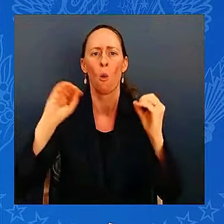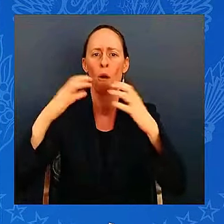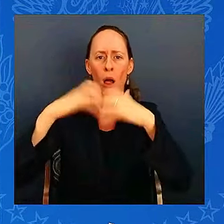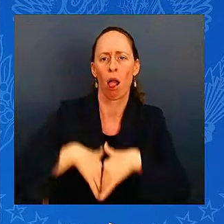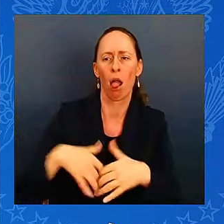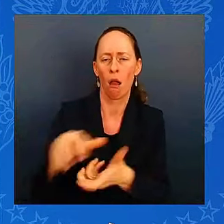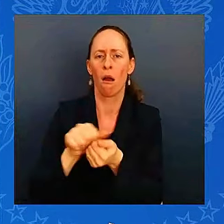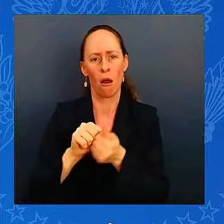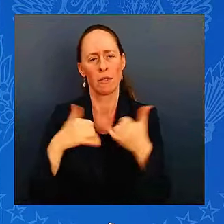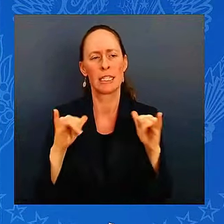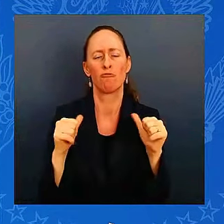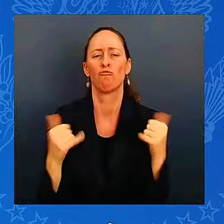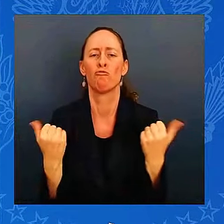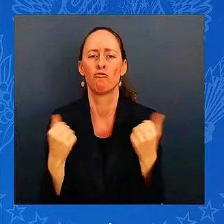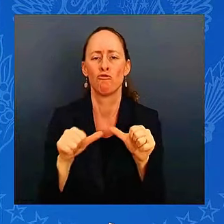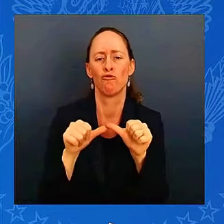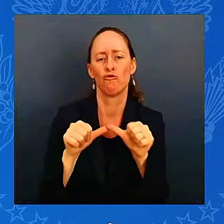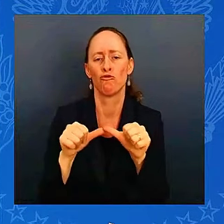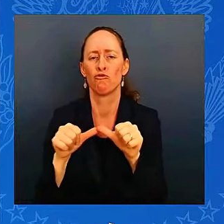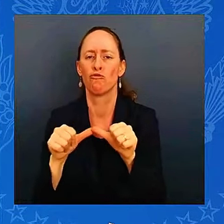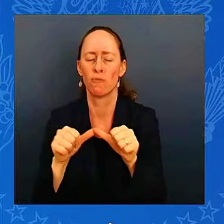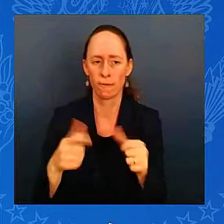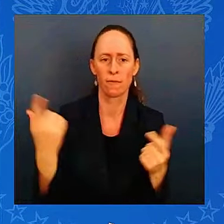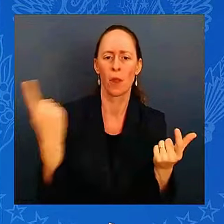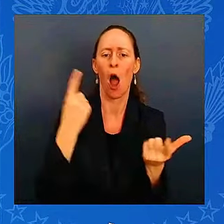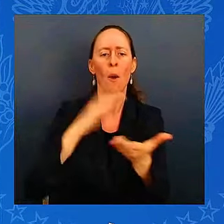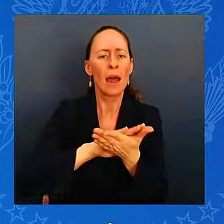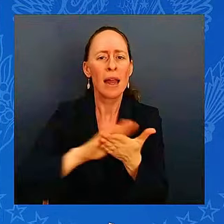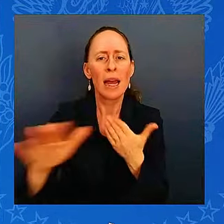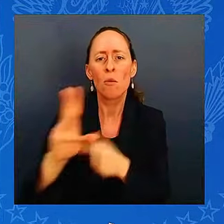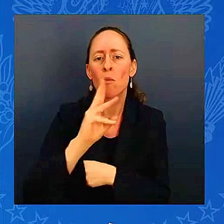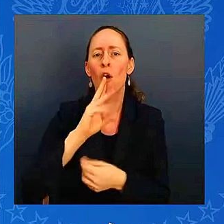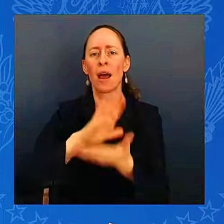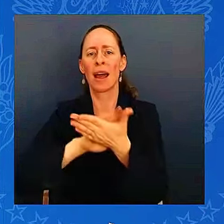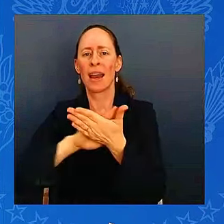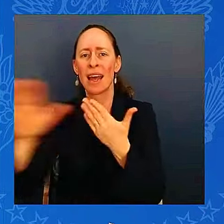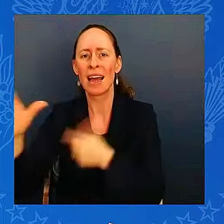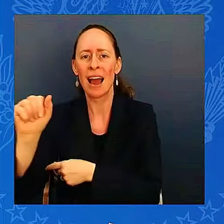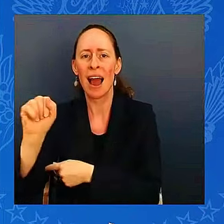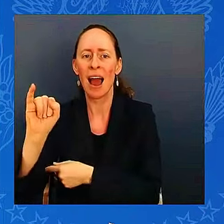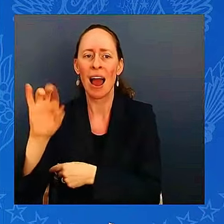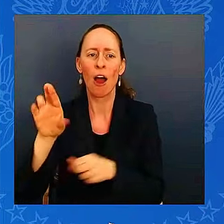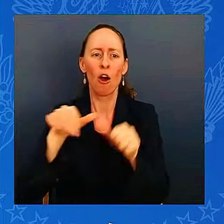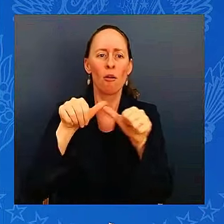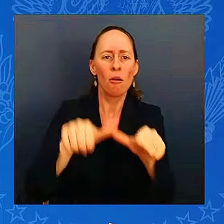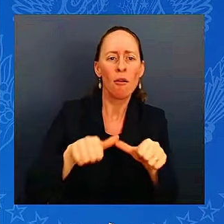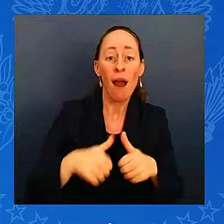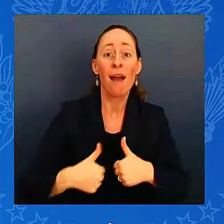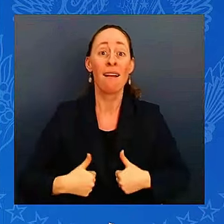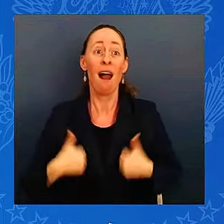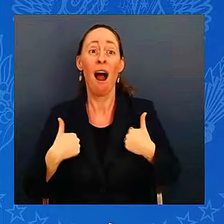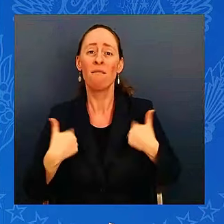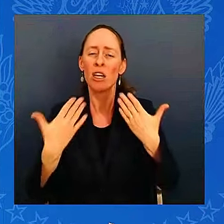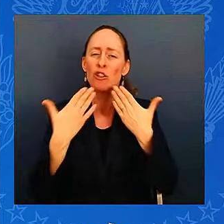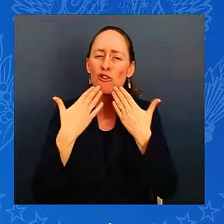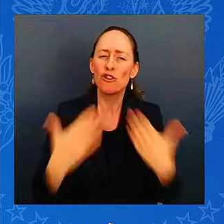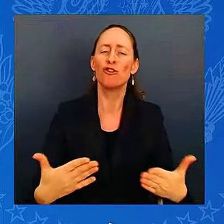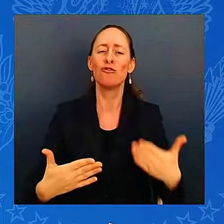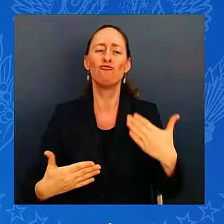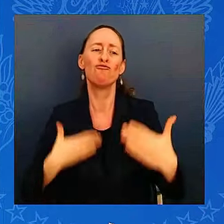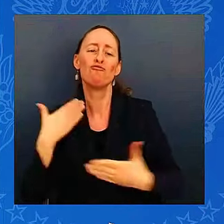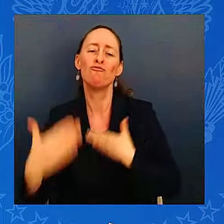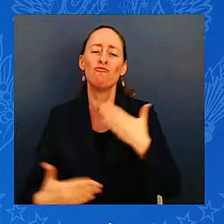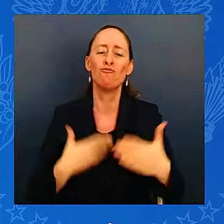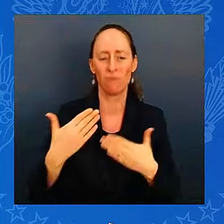up our water and air, improving our quality of life, building a better America. For example, a once-in-a-generation modernization of